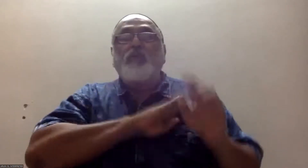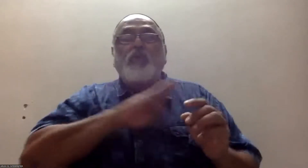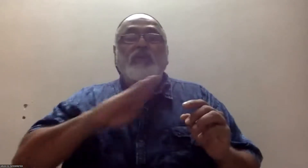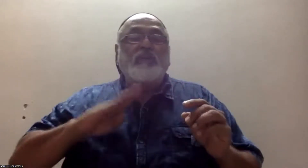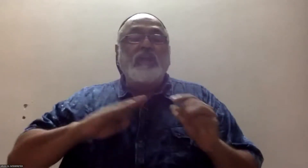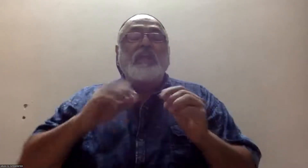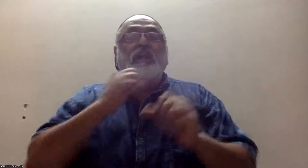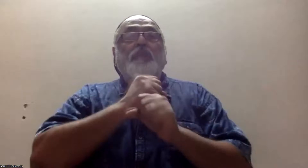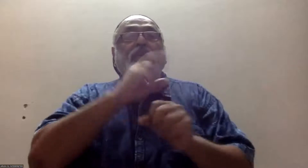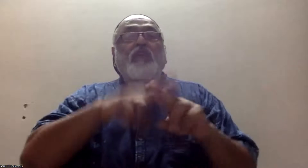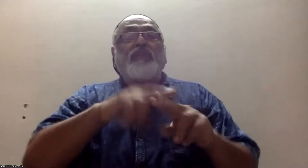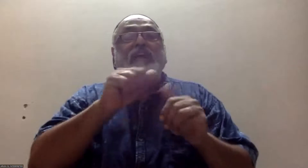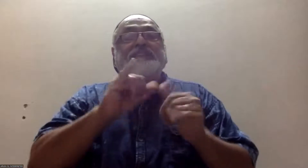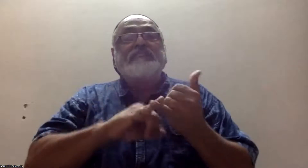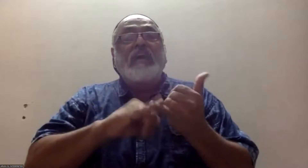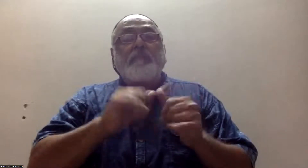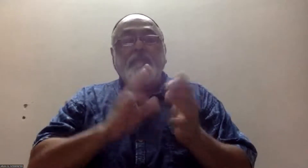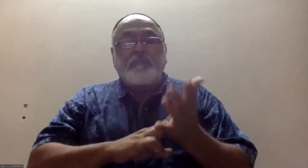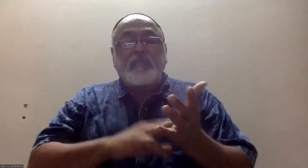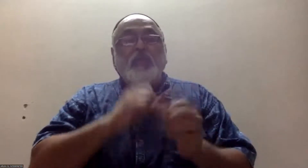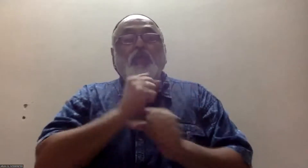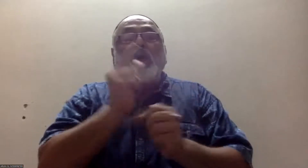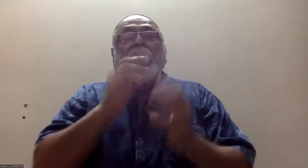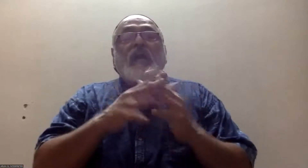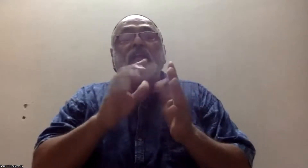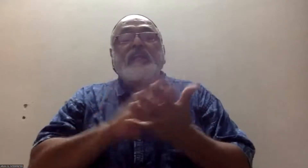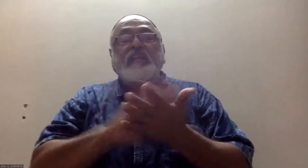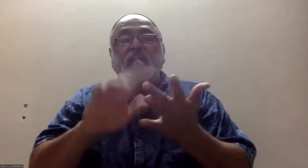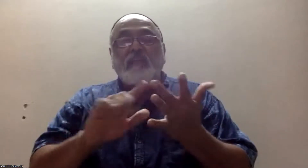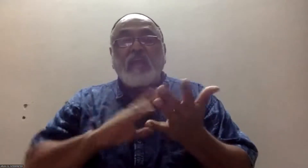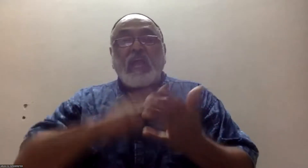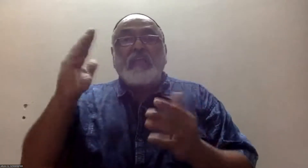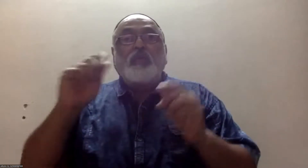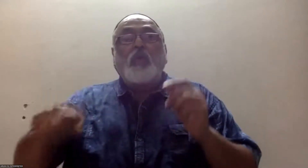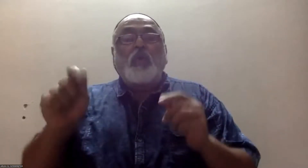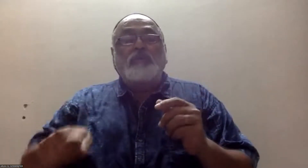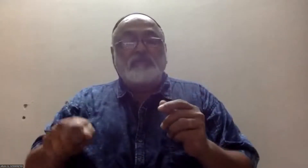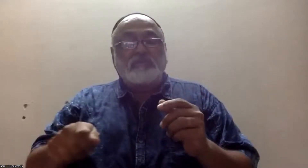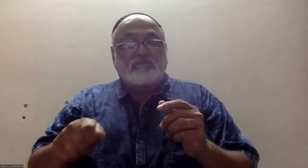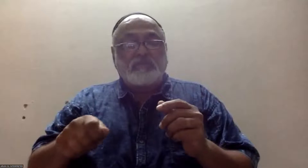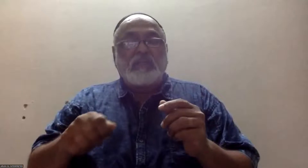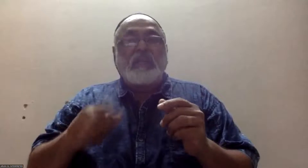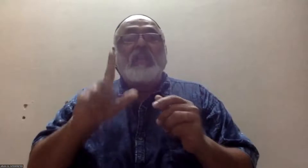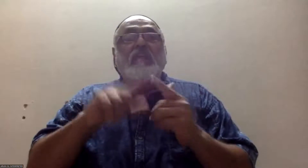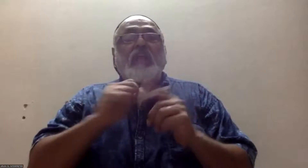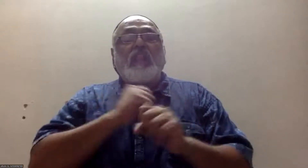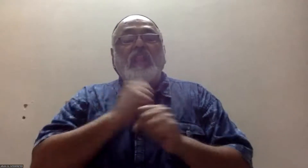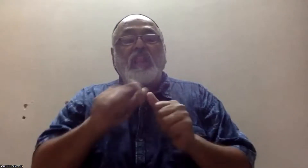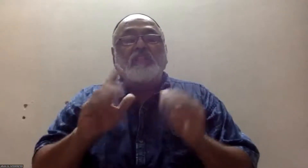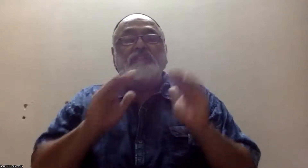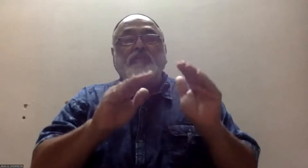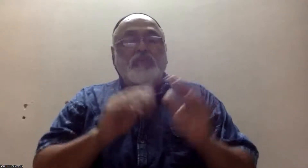the Guwahati High Court Legal Services Authority. She is an expert on built